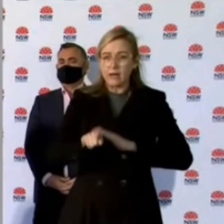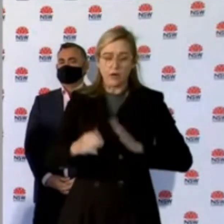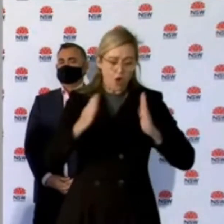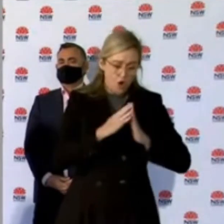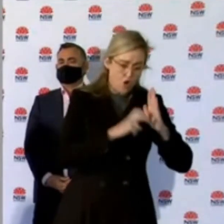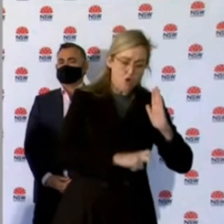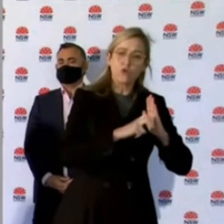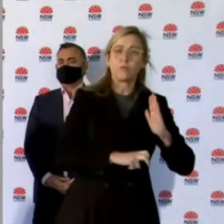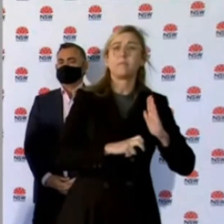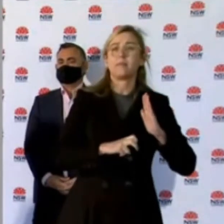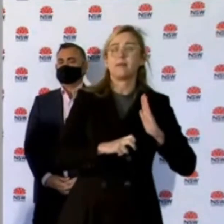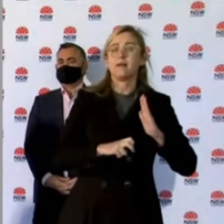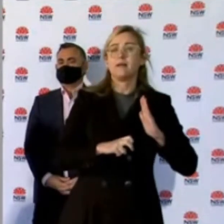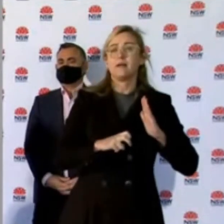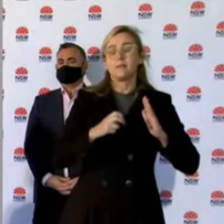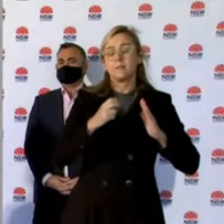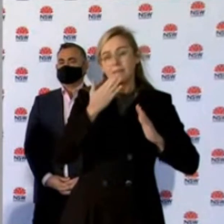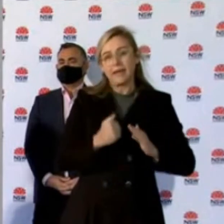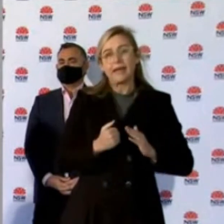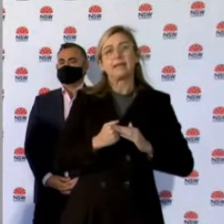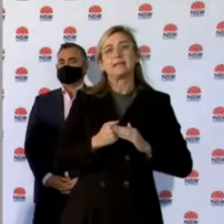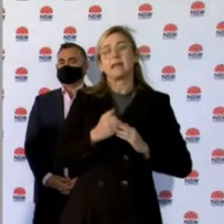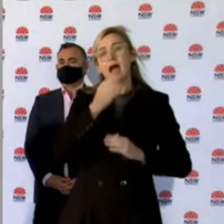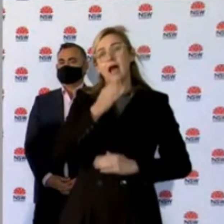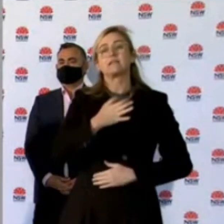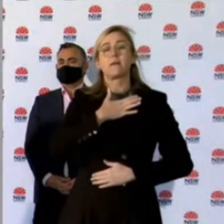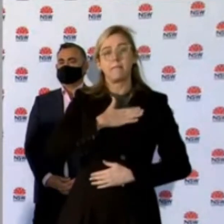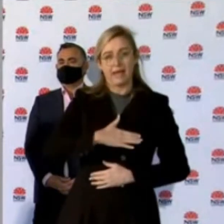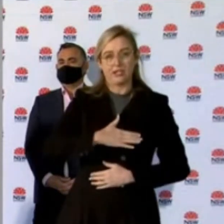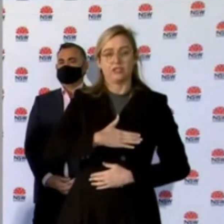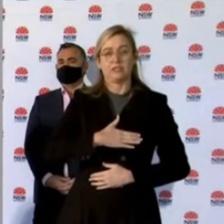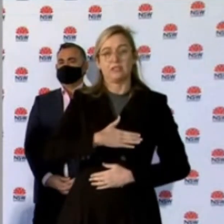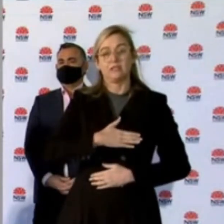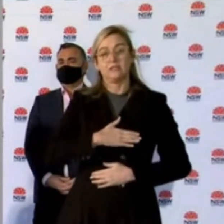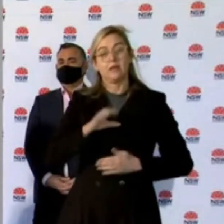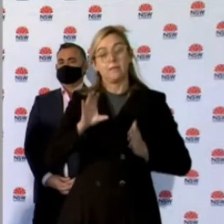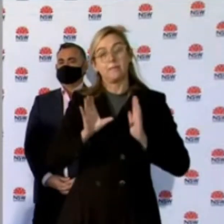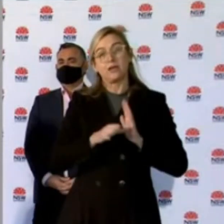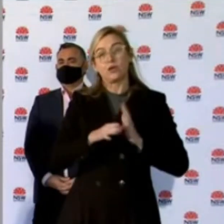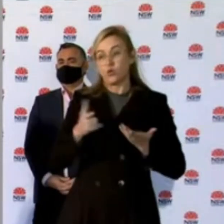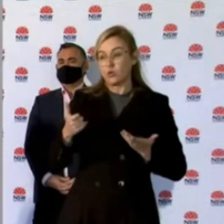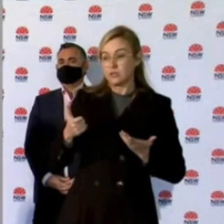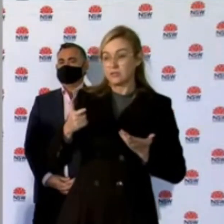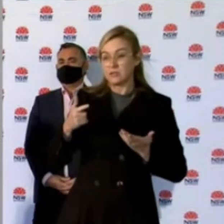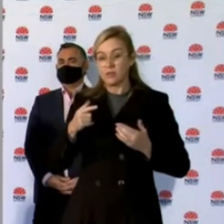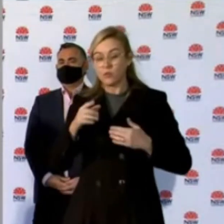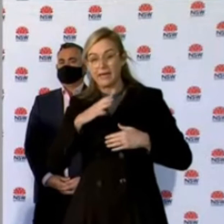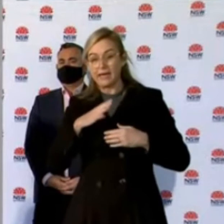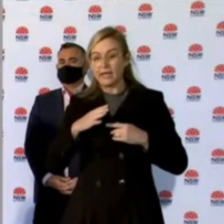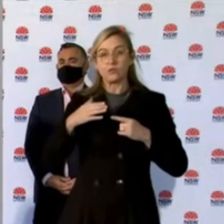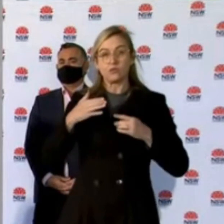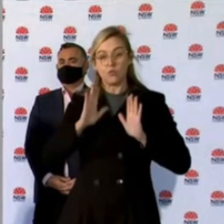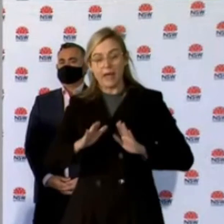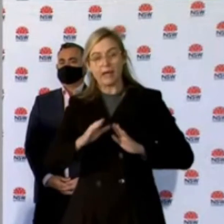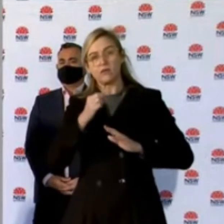patience, because the results won't start coming through, we believe, for at least 4 or 5 days, because of the way the data works.